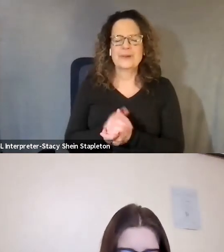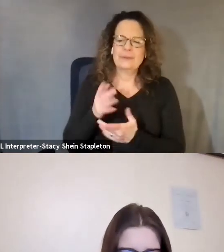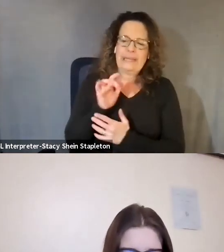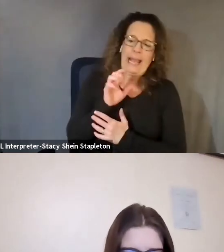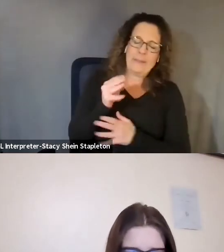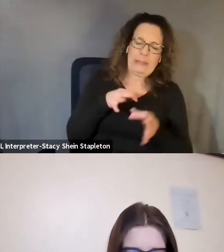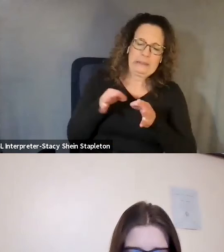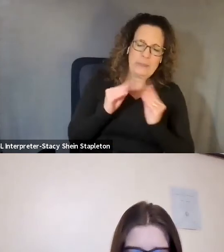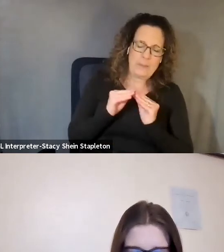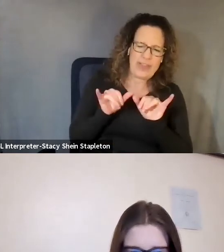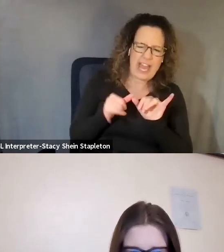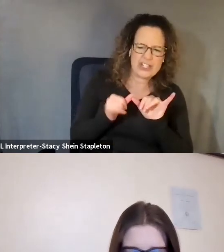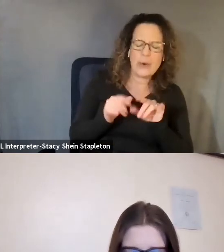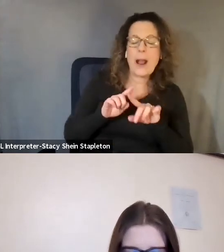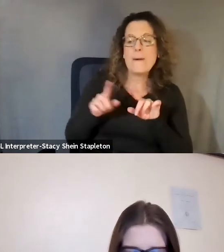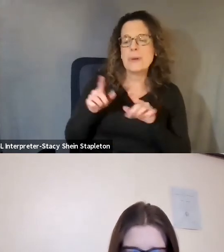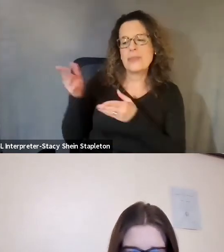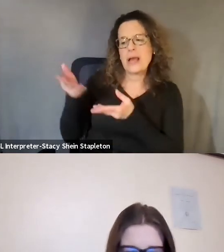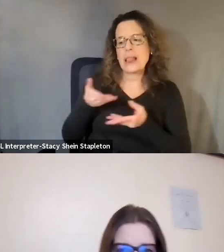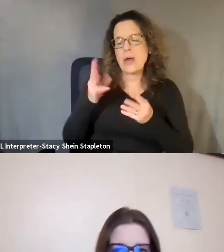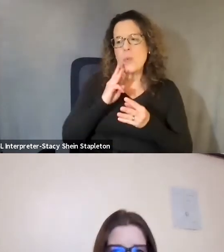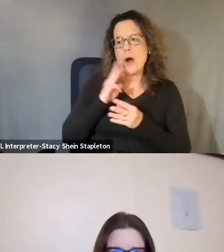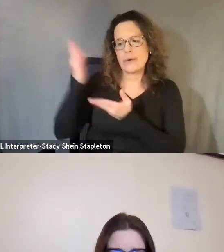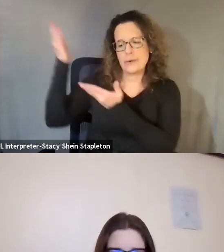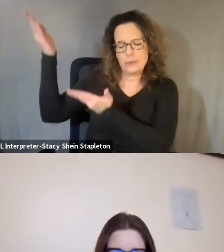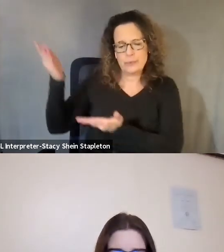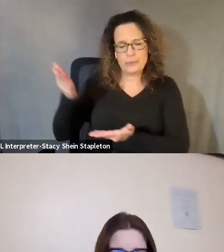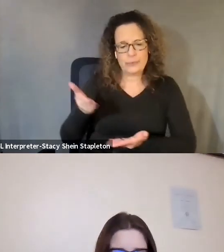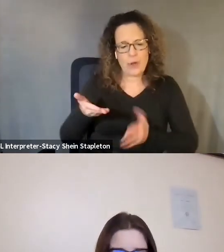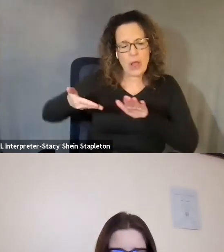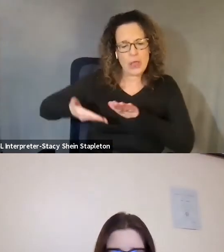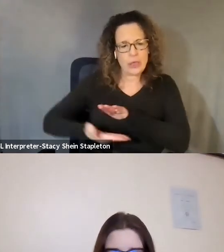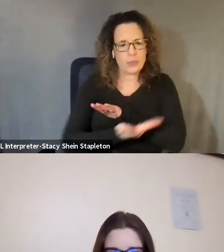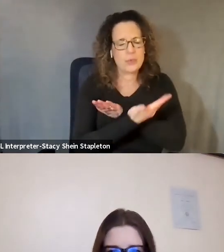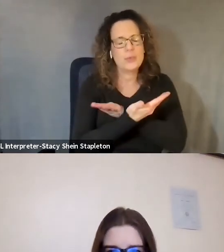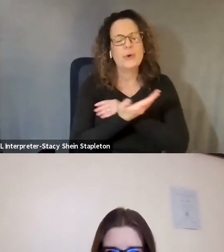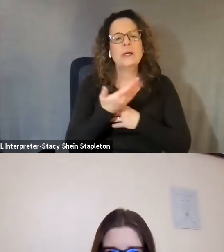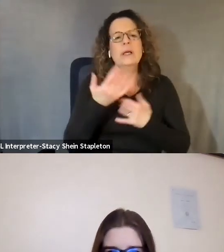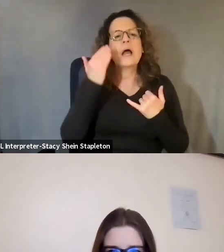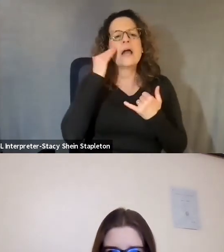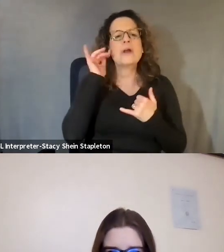explanation, they allowed the water to move through the tunneling. And I do know that